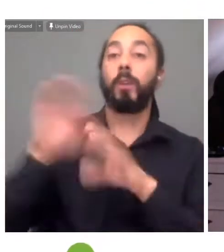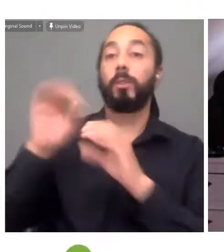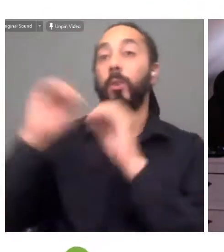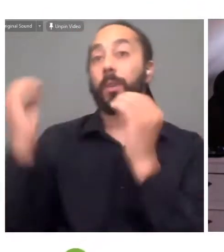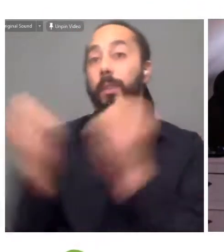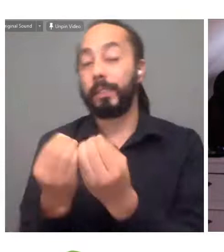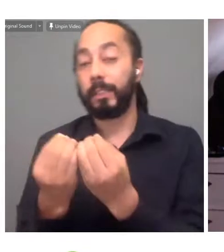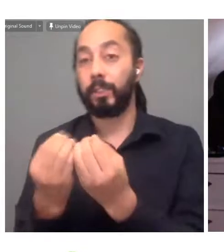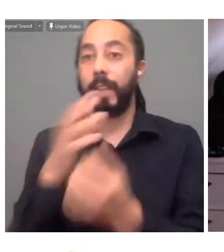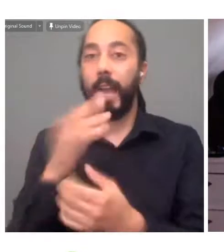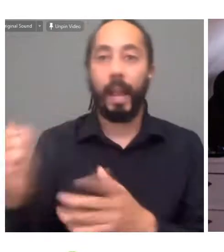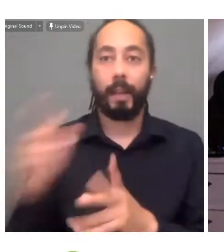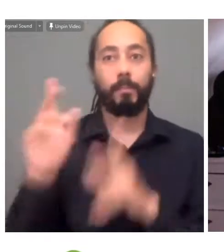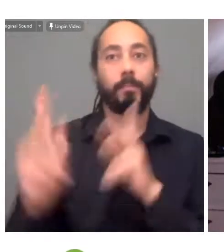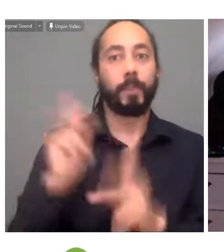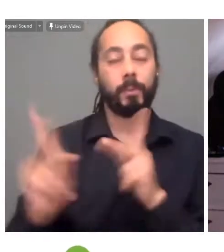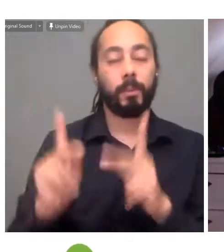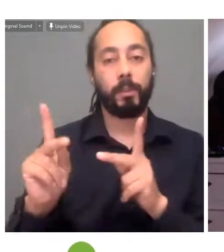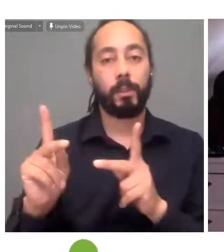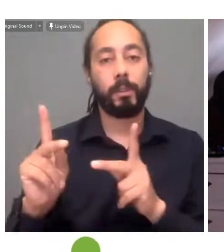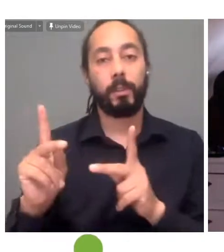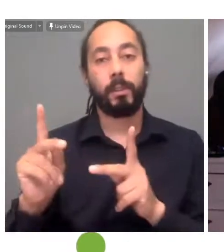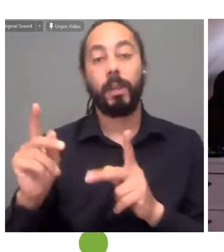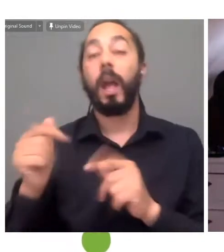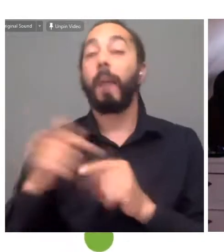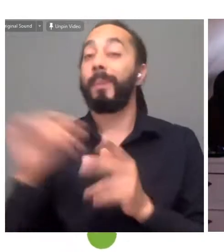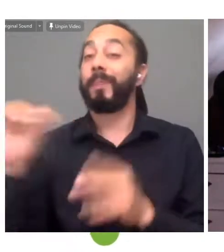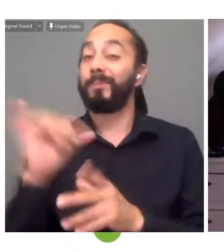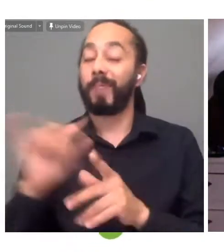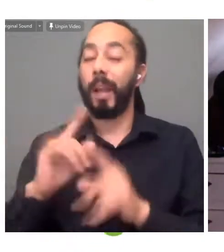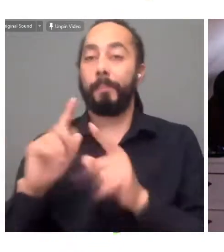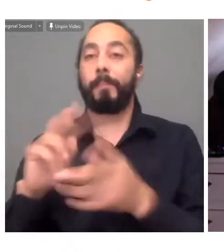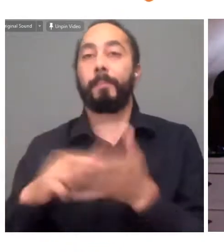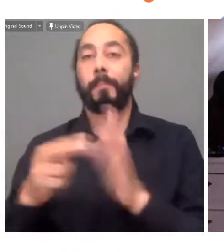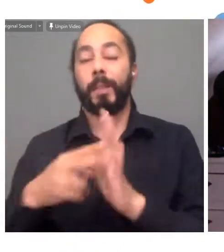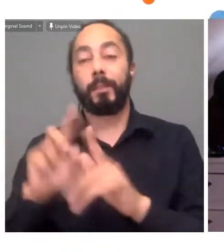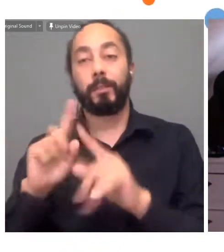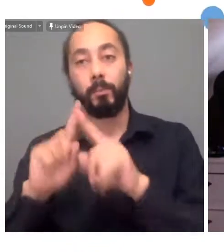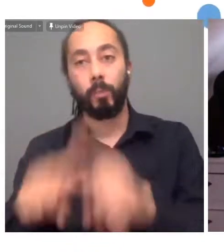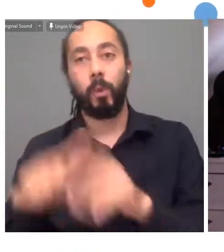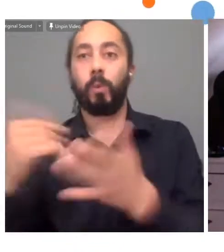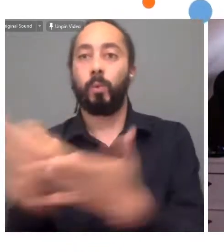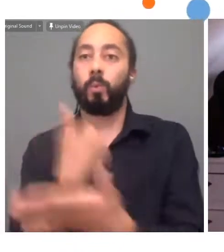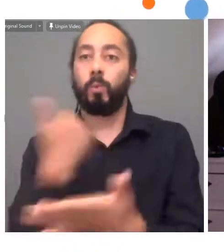organizations? And I'm thinking here particularly of small arts organizations, emerging arts organizations.